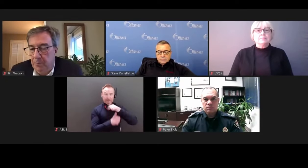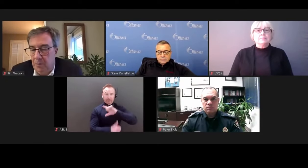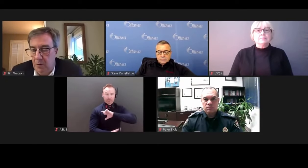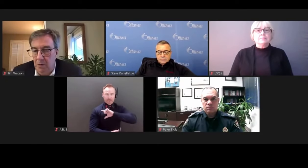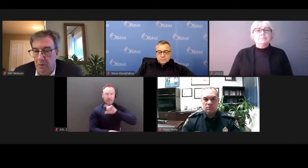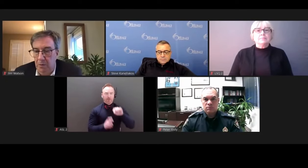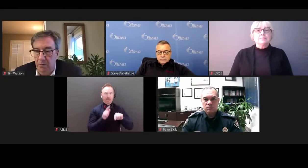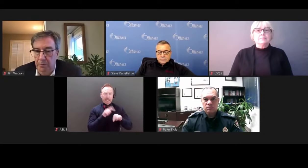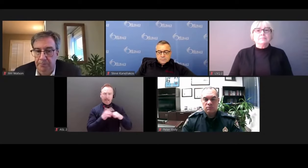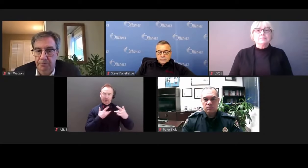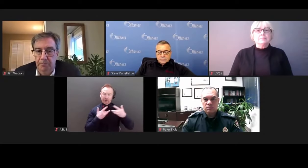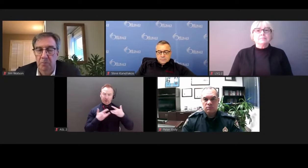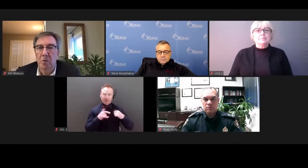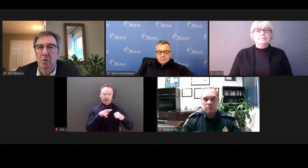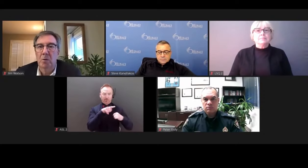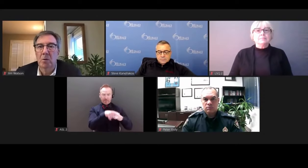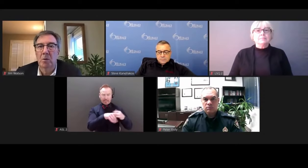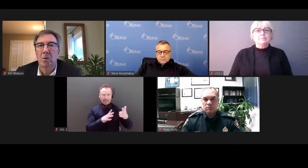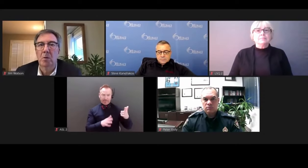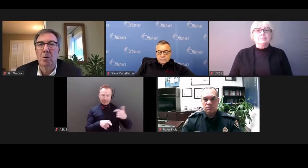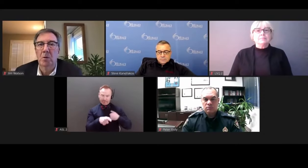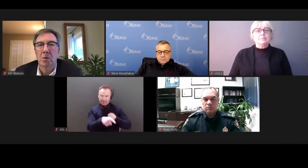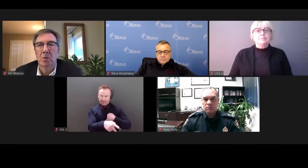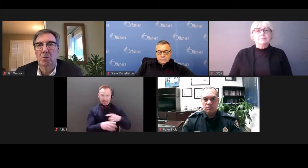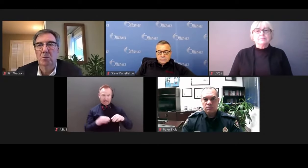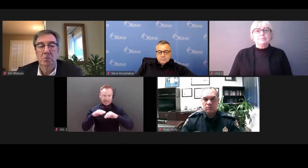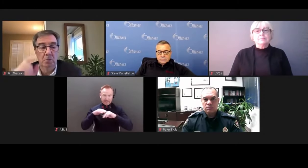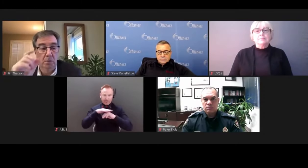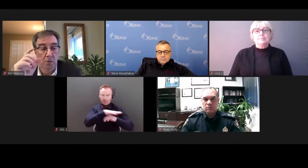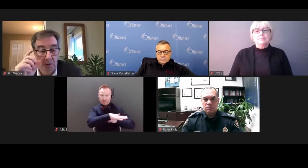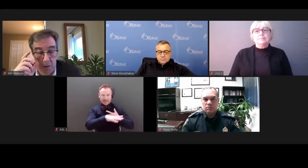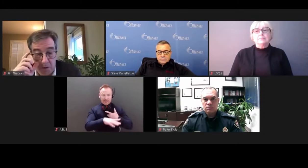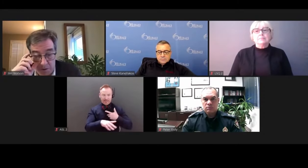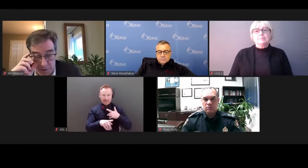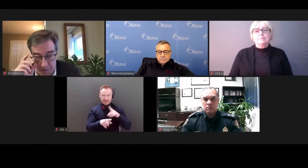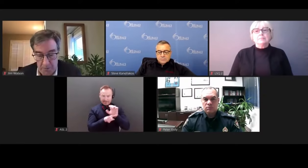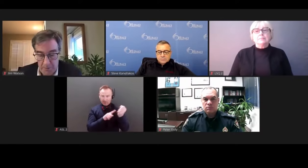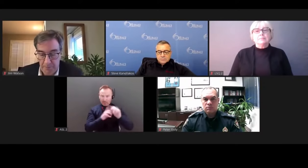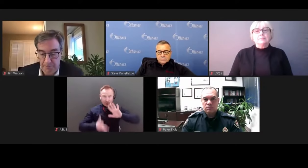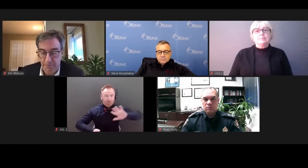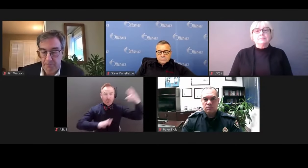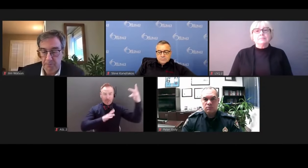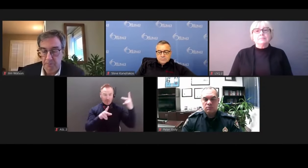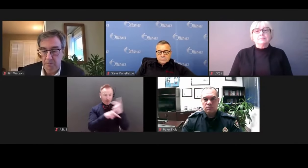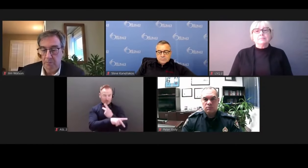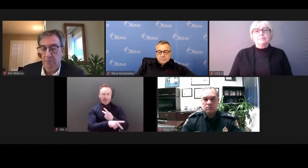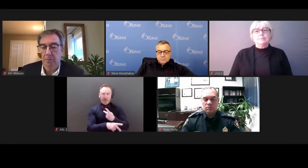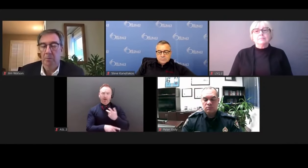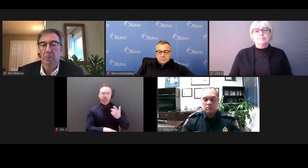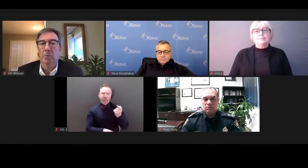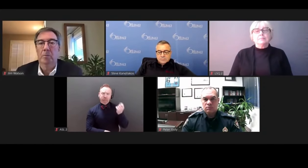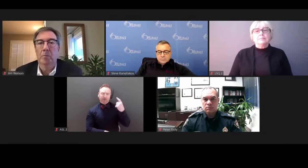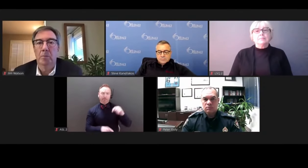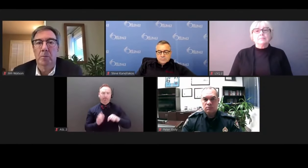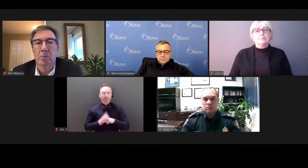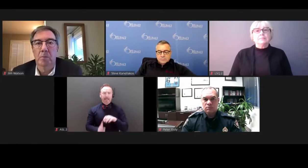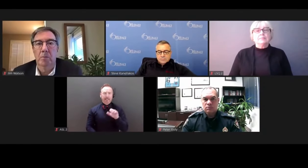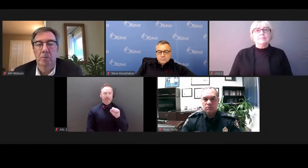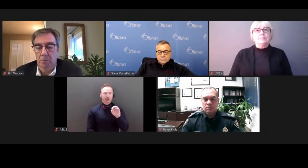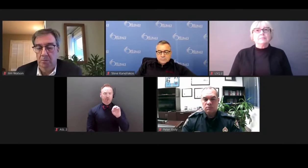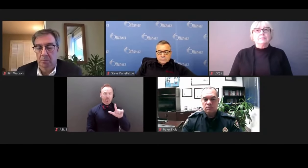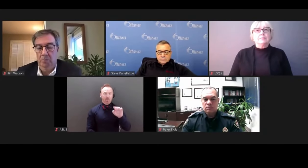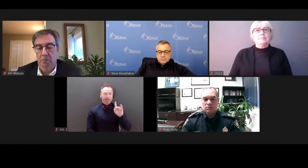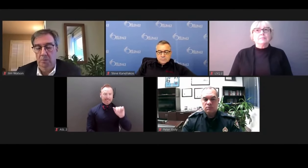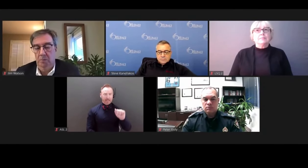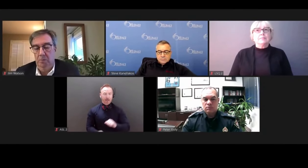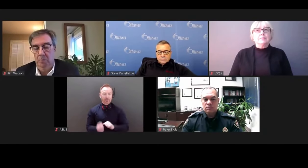not igniting this powder keg, but I'm wondering if, I don't know if you saw on social media, there was a picture of three women standing in a road